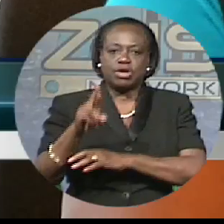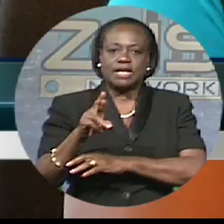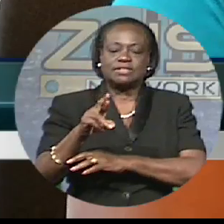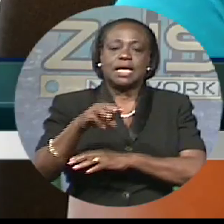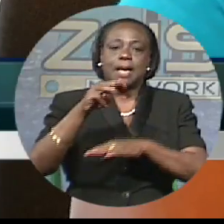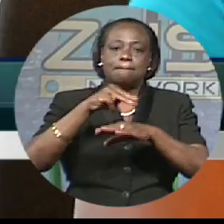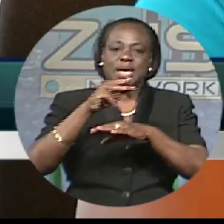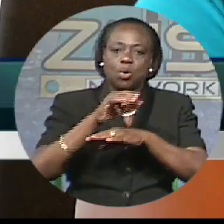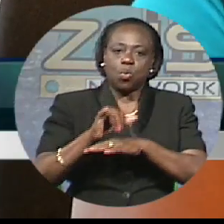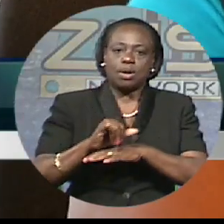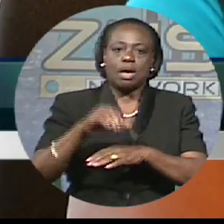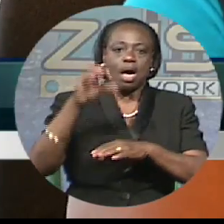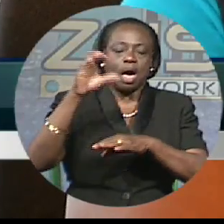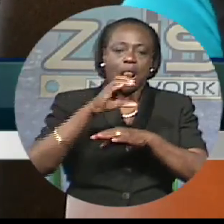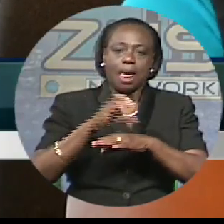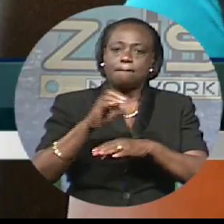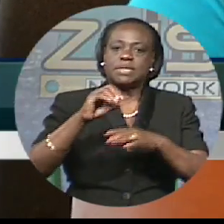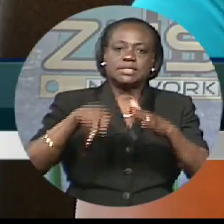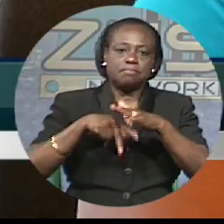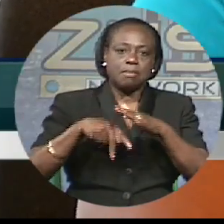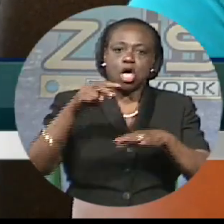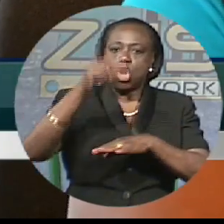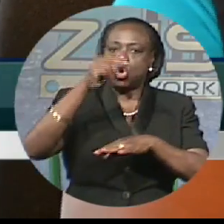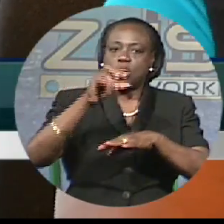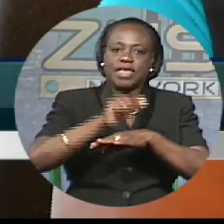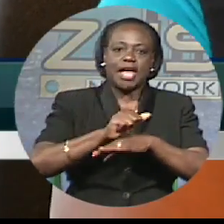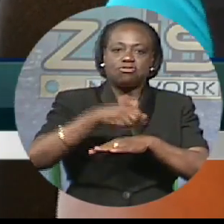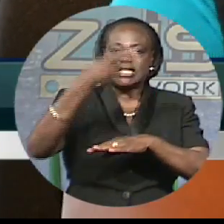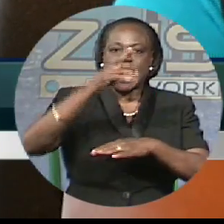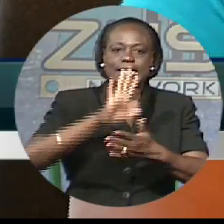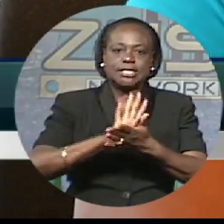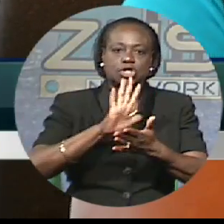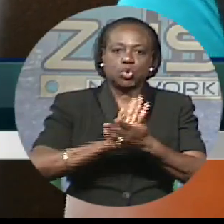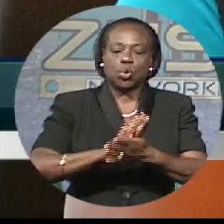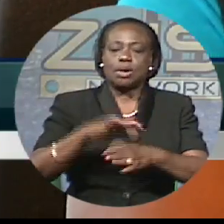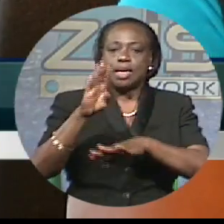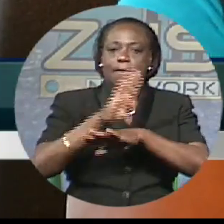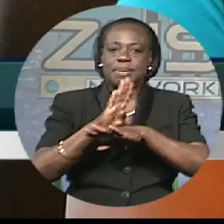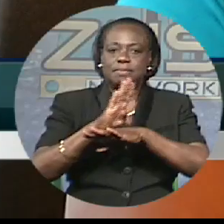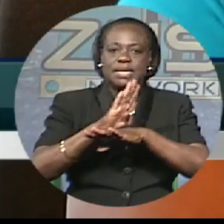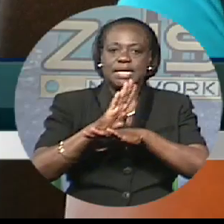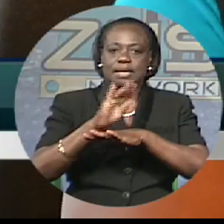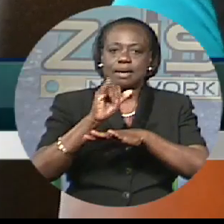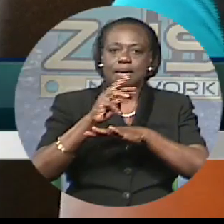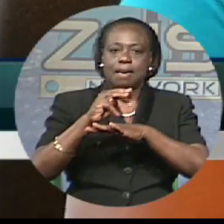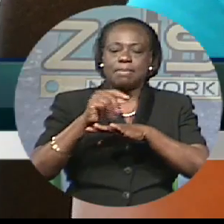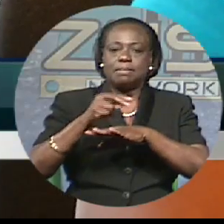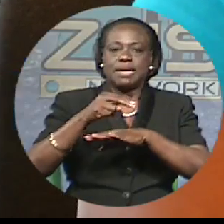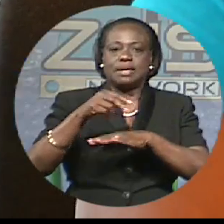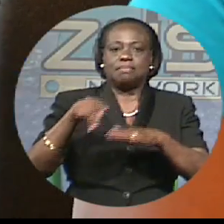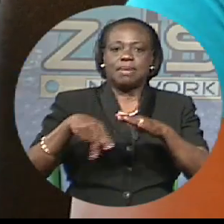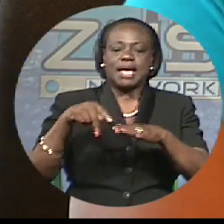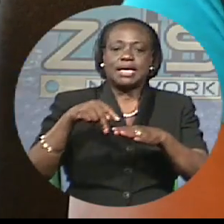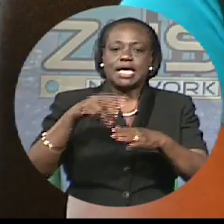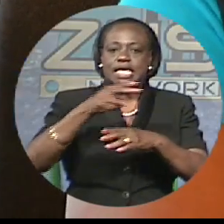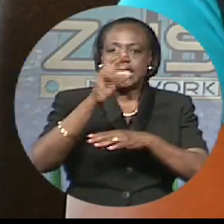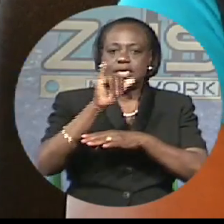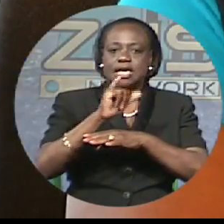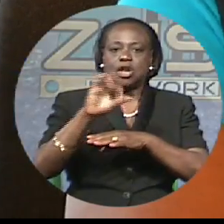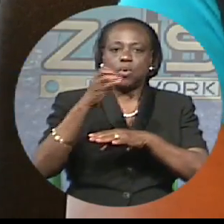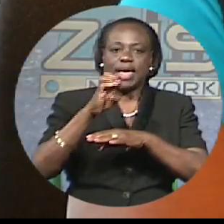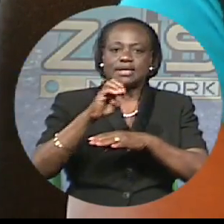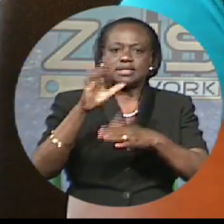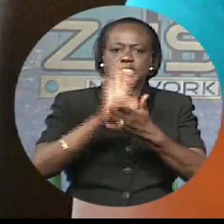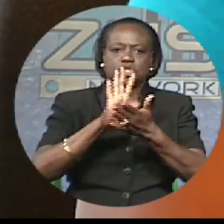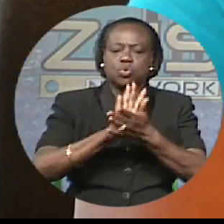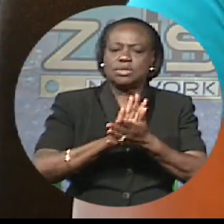have Columbus Primary, North Andrews High School, Bimini, that's Louise McDonald Primary School, Yellow Elder. They're